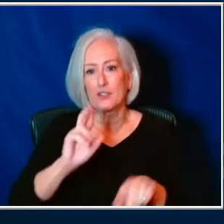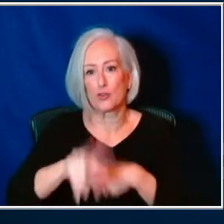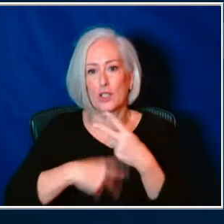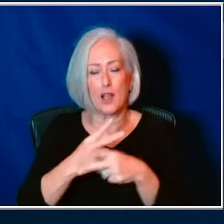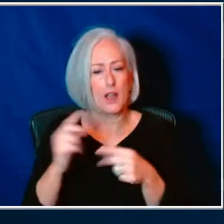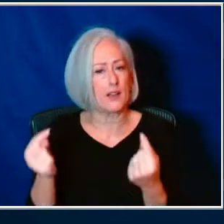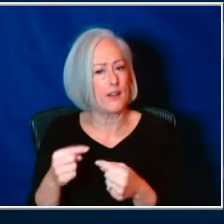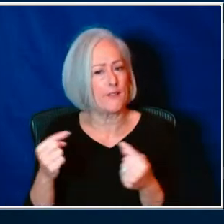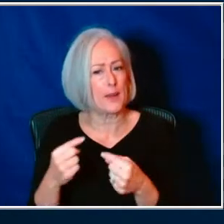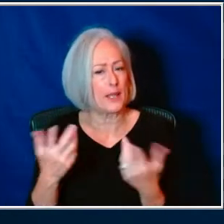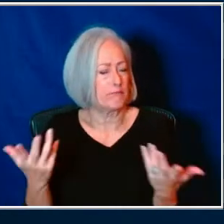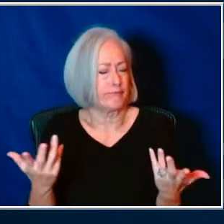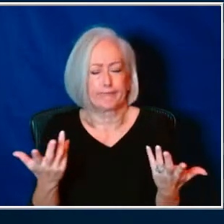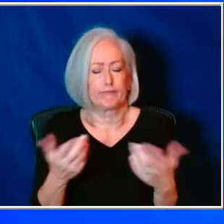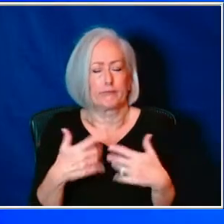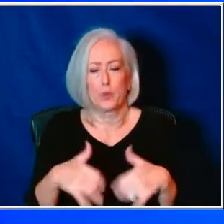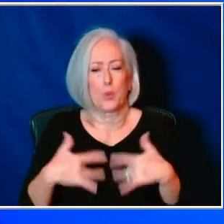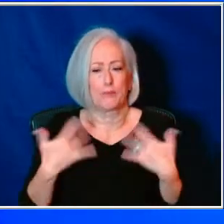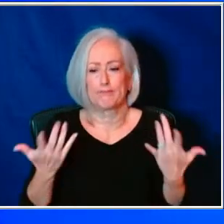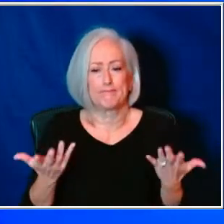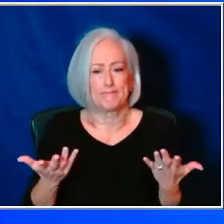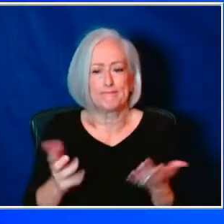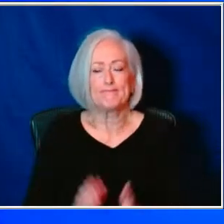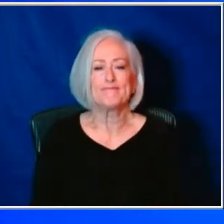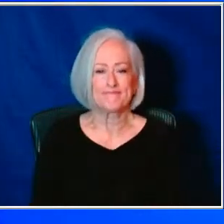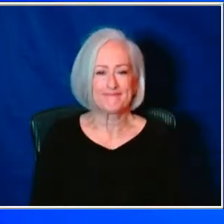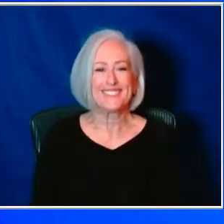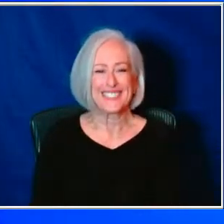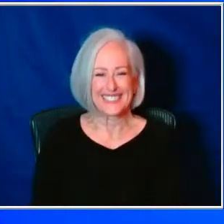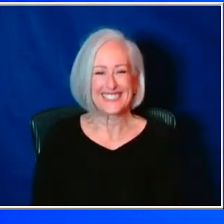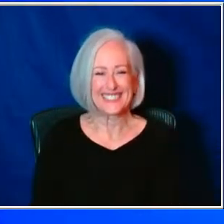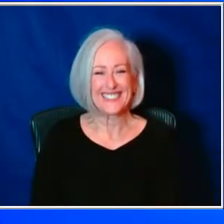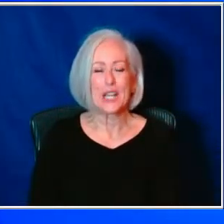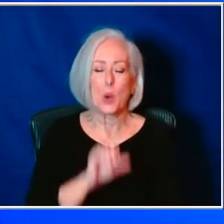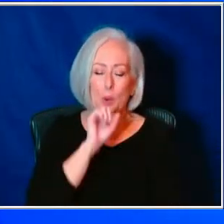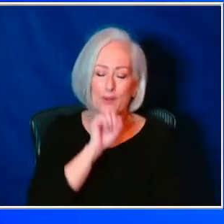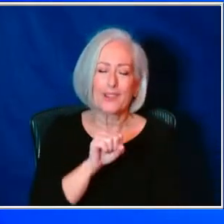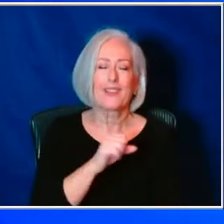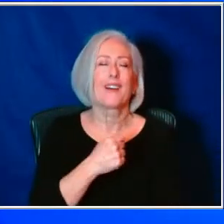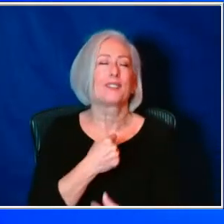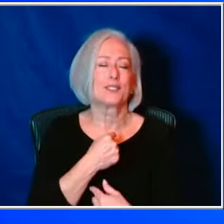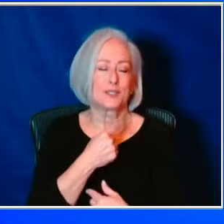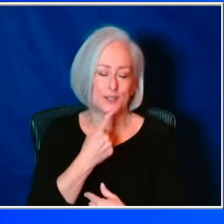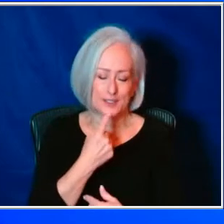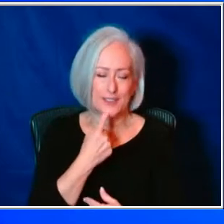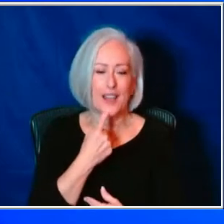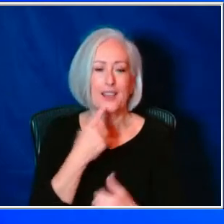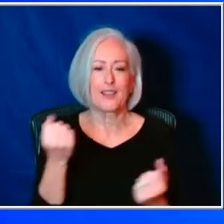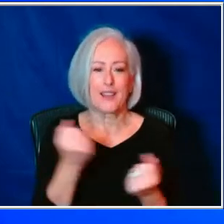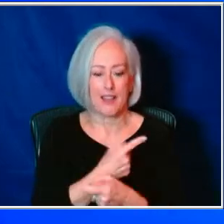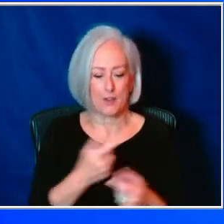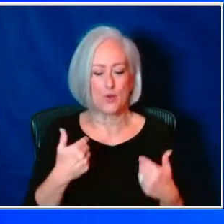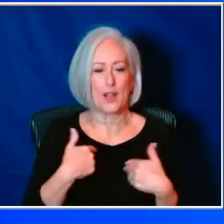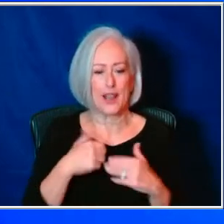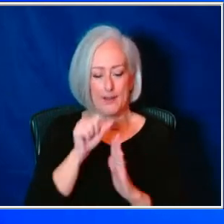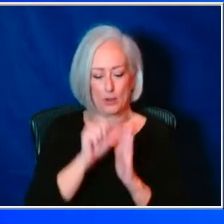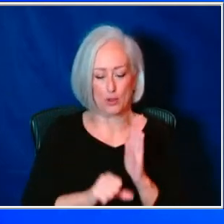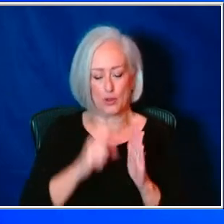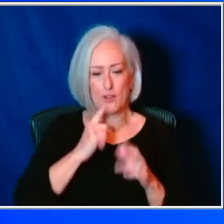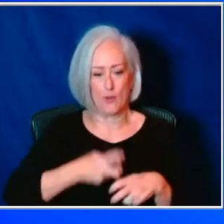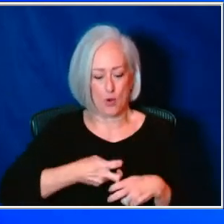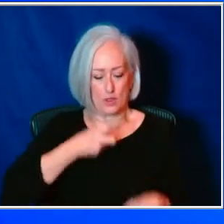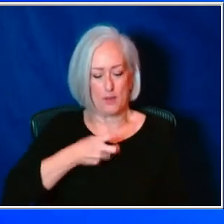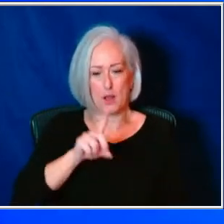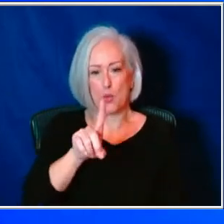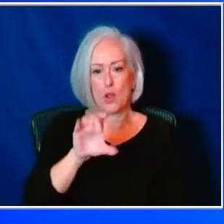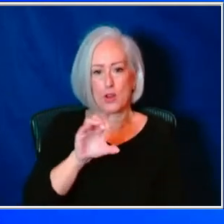and how does that all work? Yeah, sure. We'd love to say that everyone that gets spine surgery is 100% better. I think that would